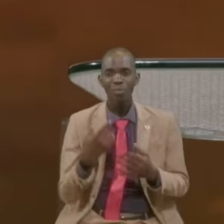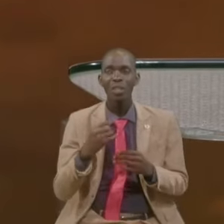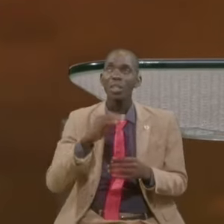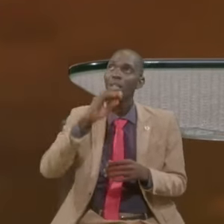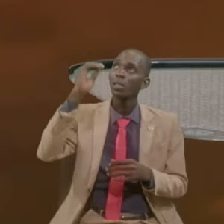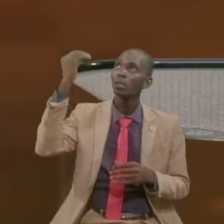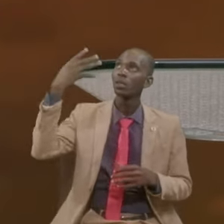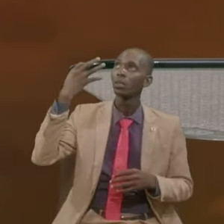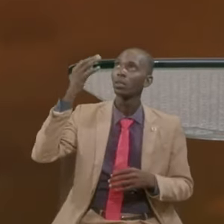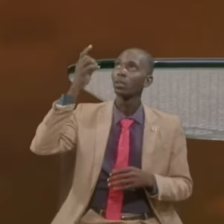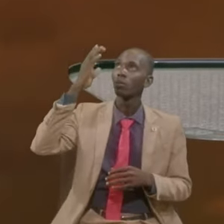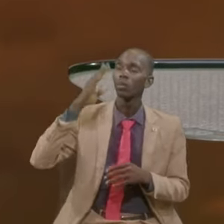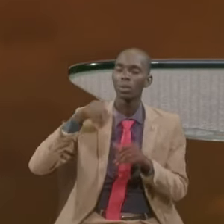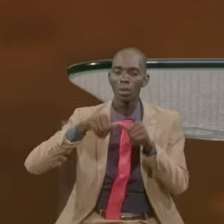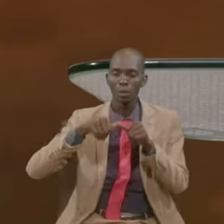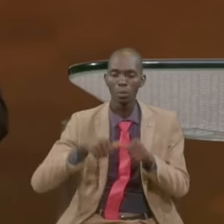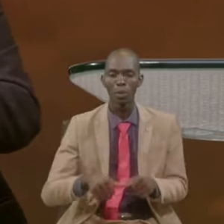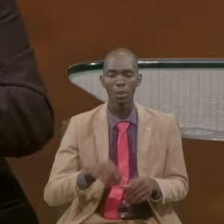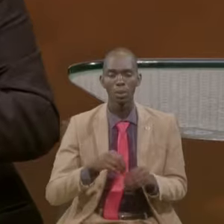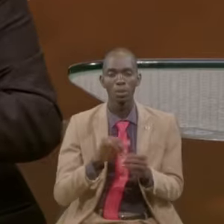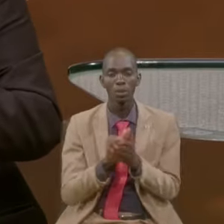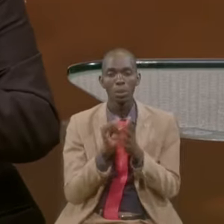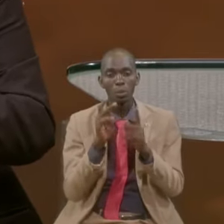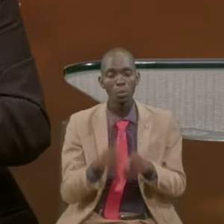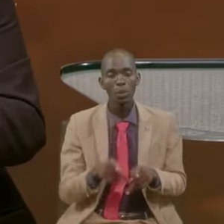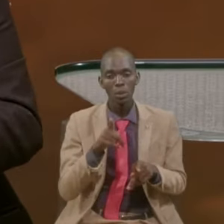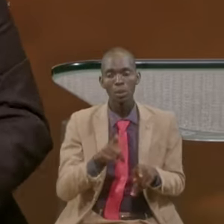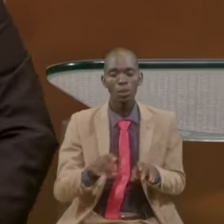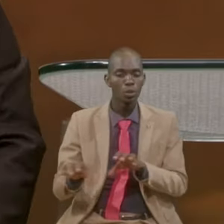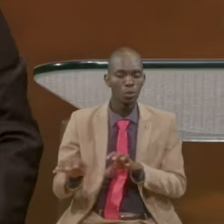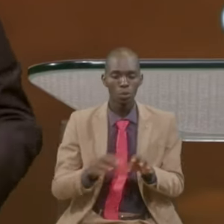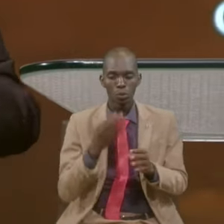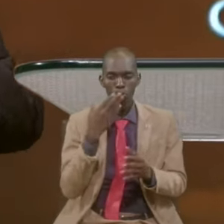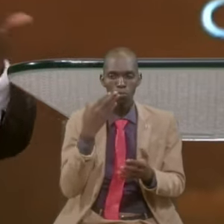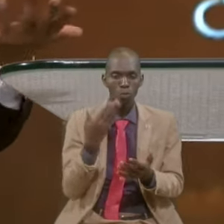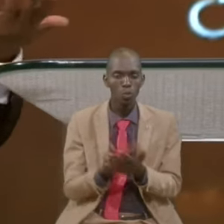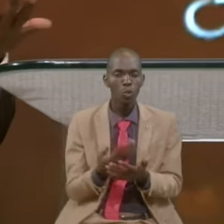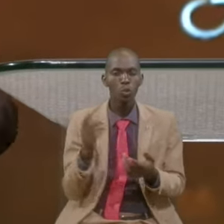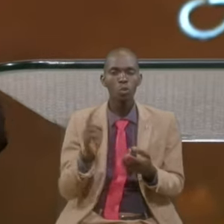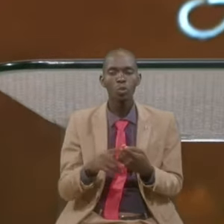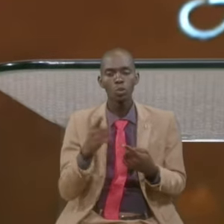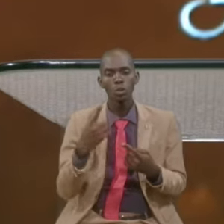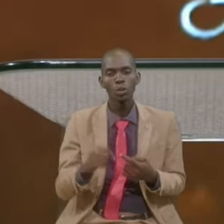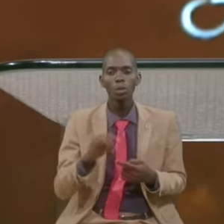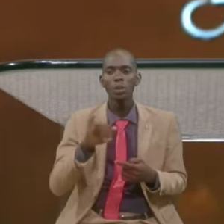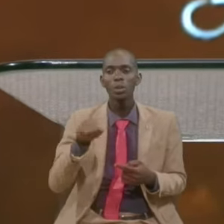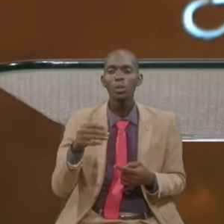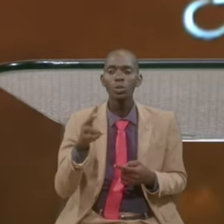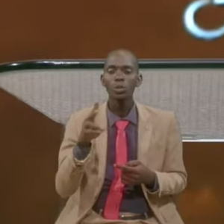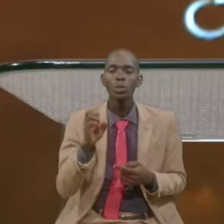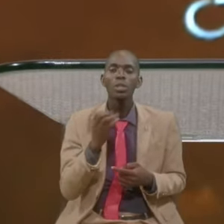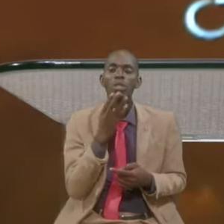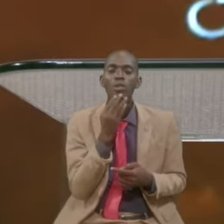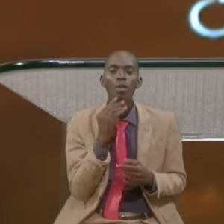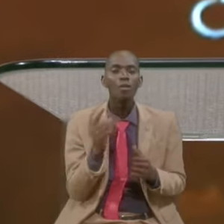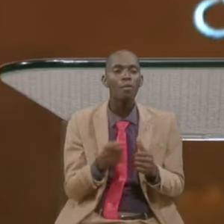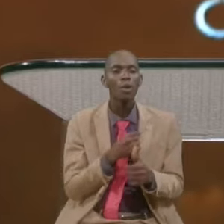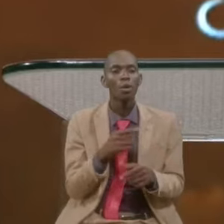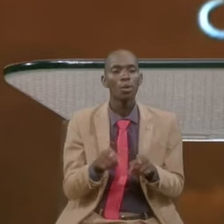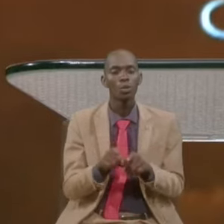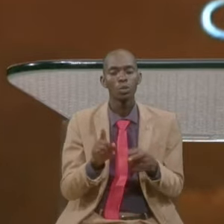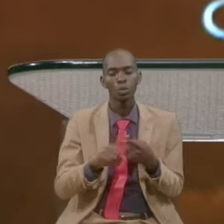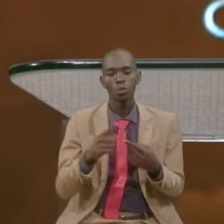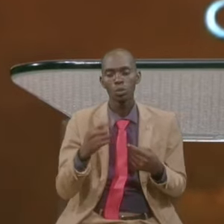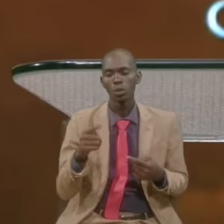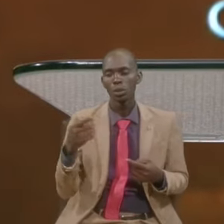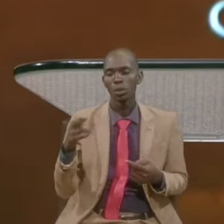God abides in him. He walketh good to the Jew first and also to the Greek. Whether they are Jew